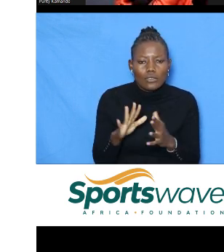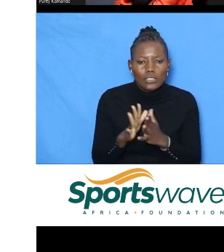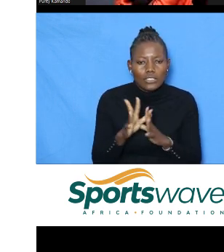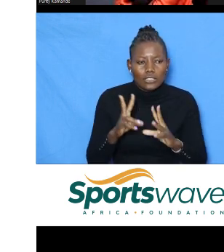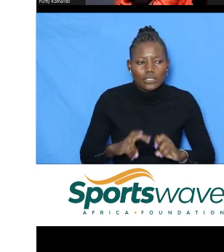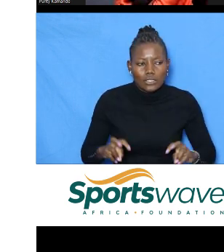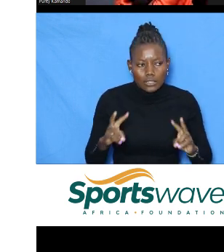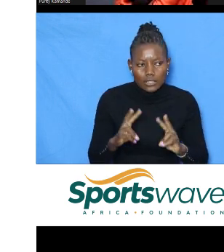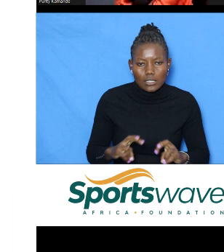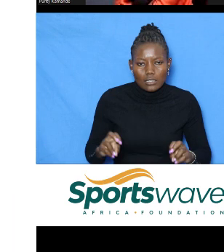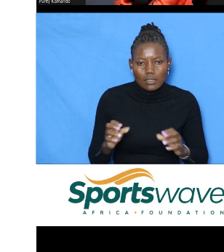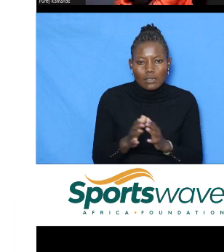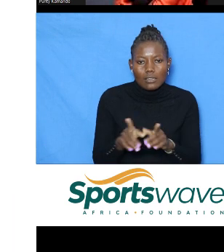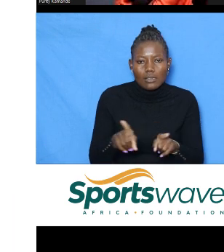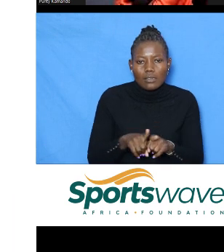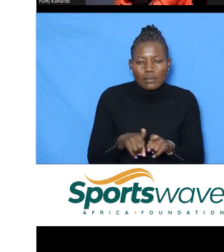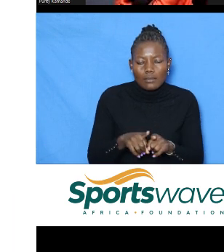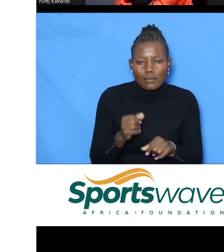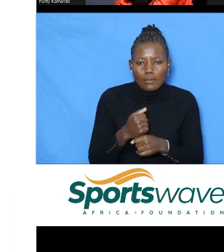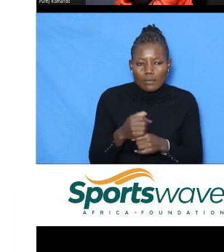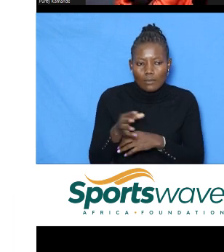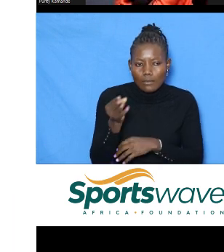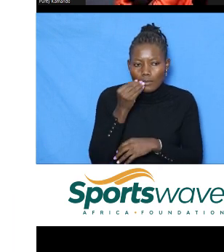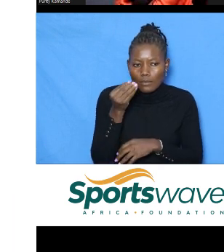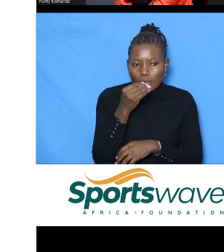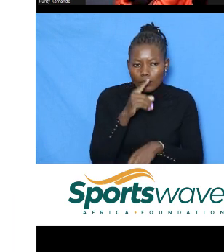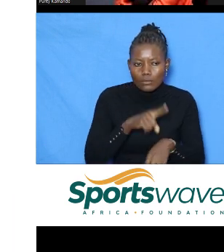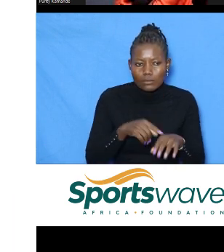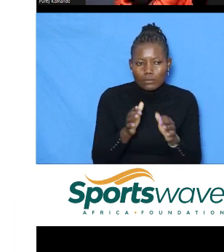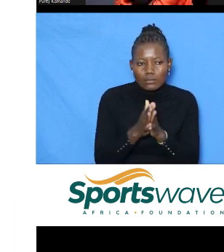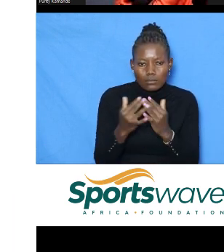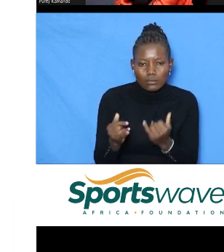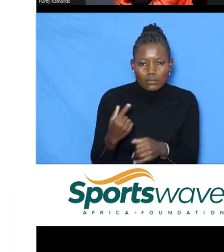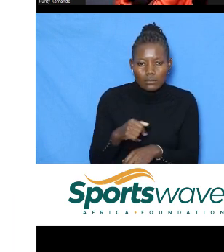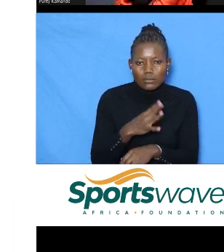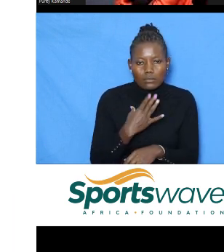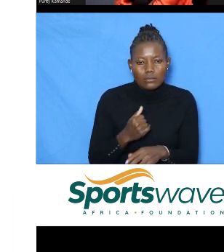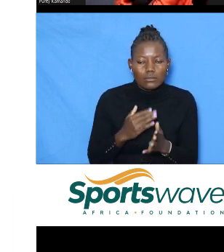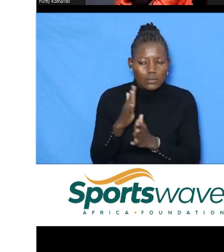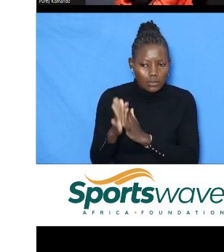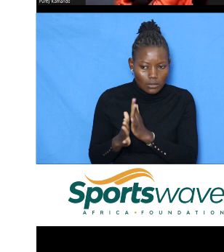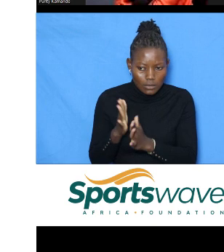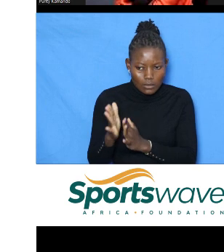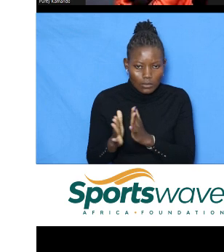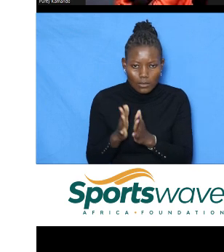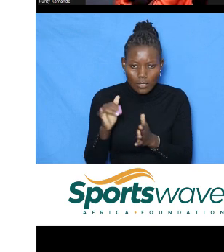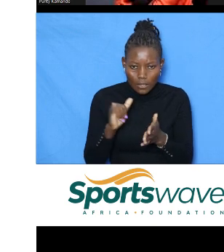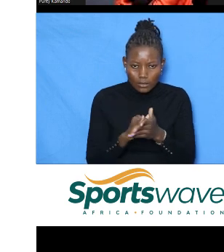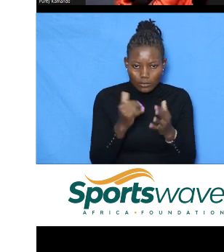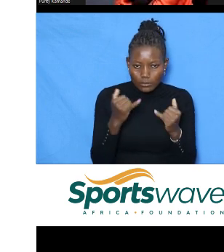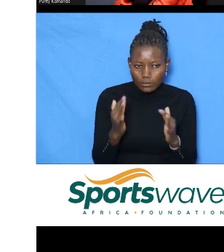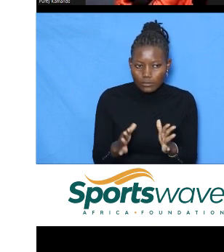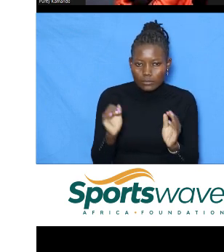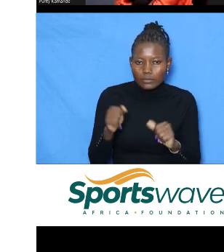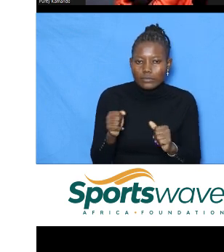your anthropometries, you have done your dietary assessment. Now you want to come up with a plan or a meal plan that an athlete will